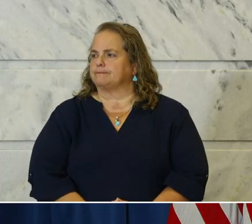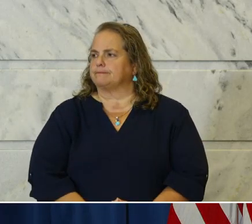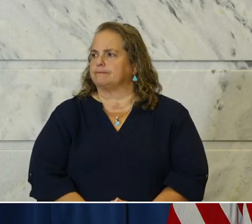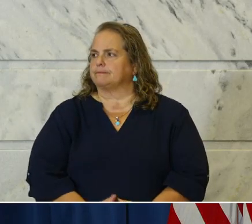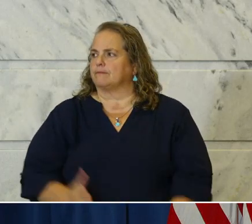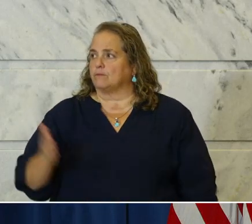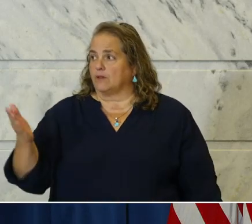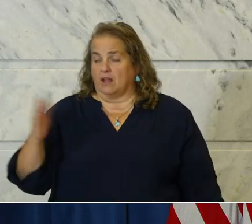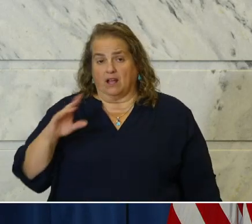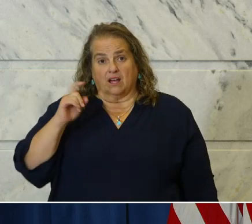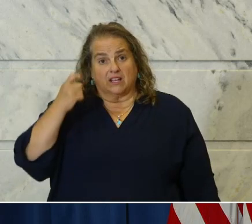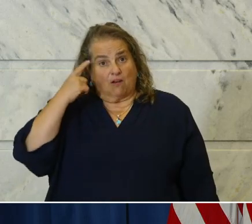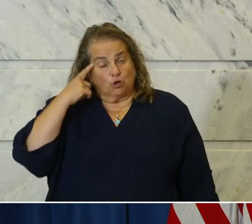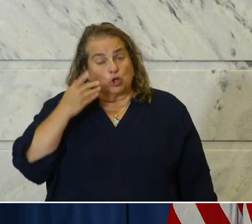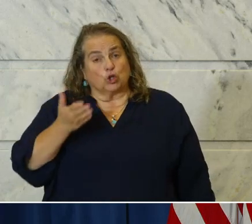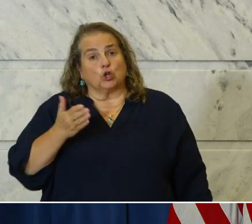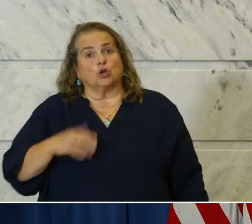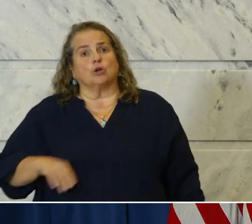Governor,